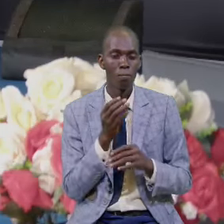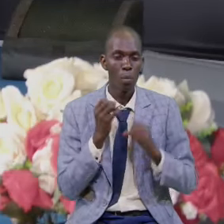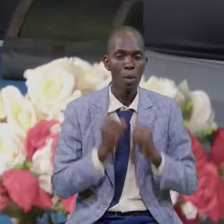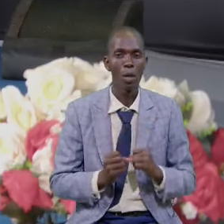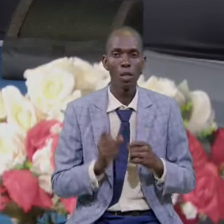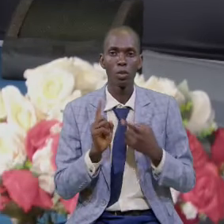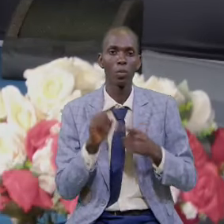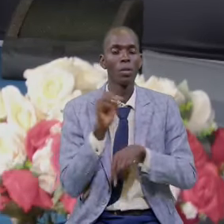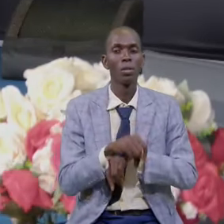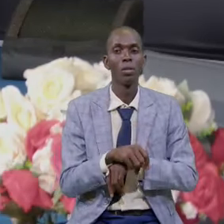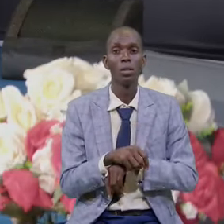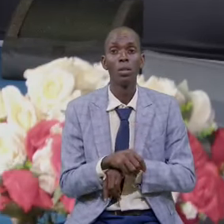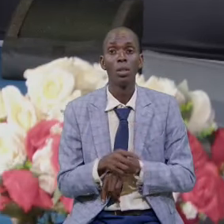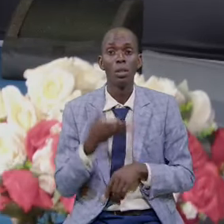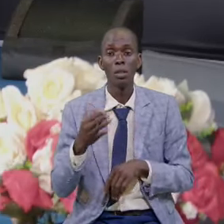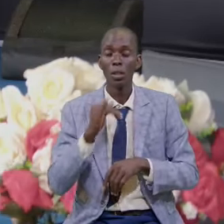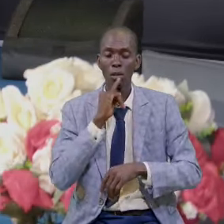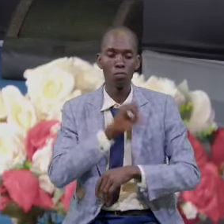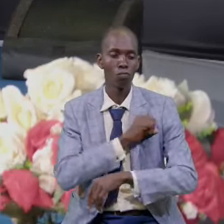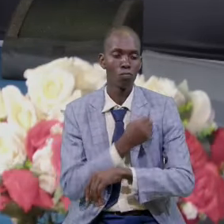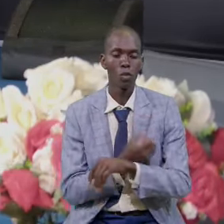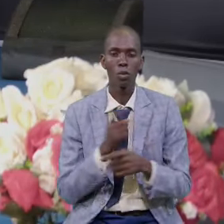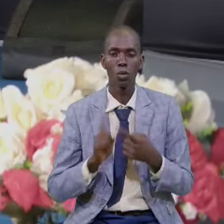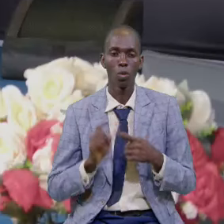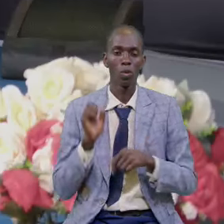strength to overcome.